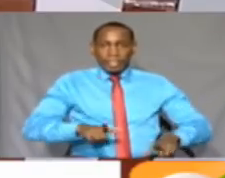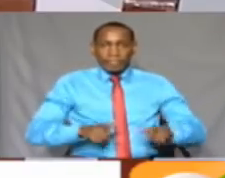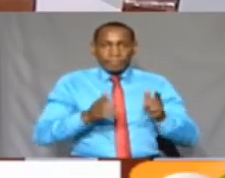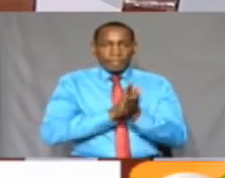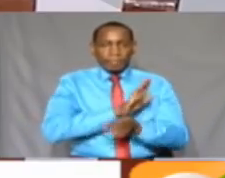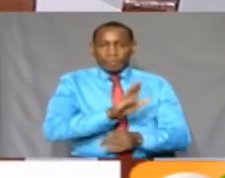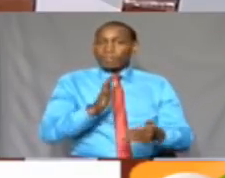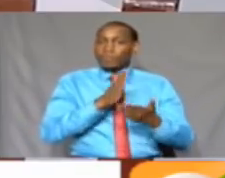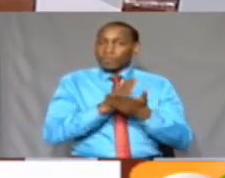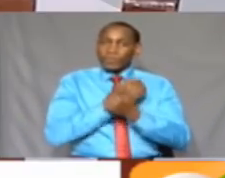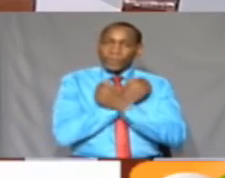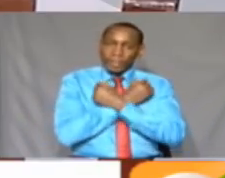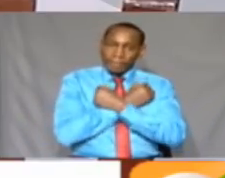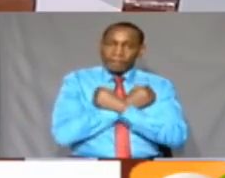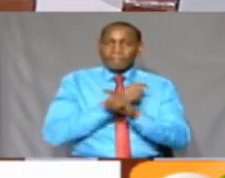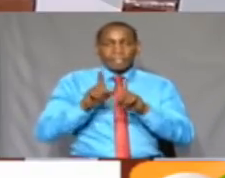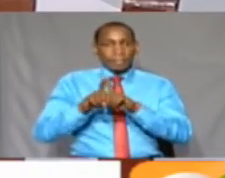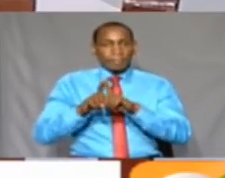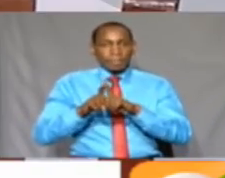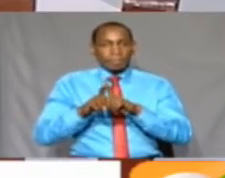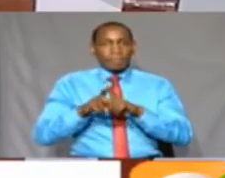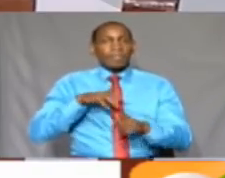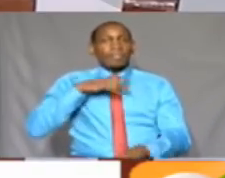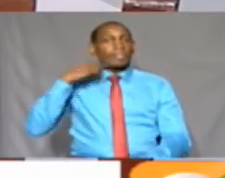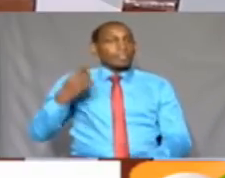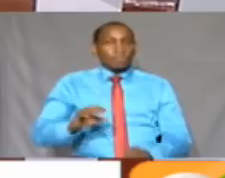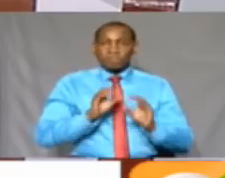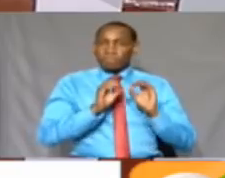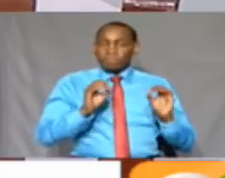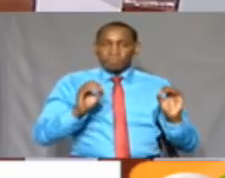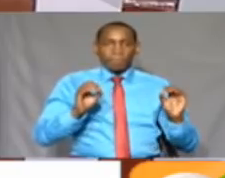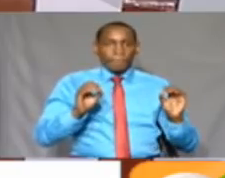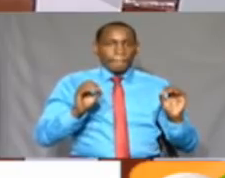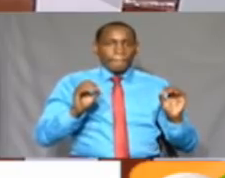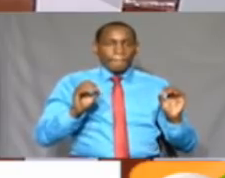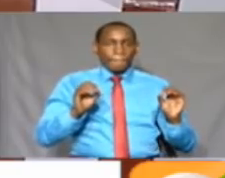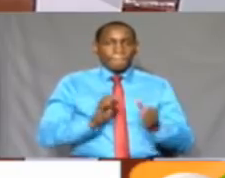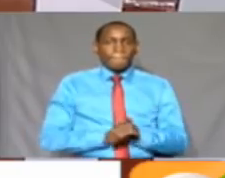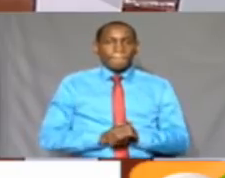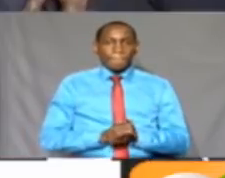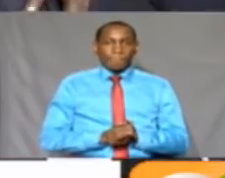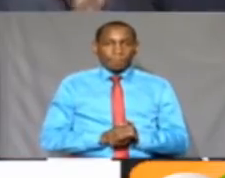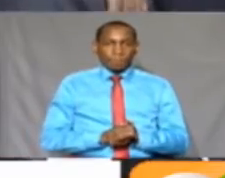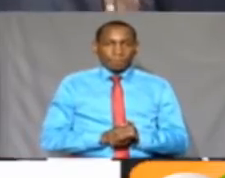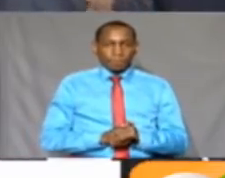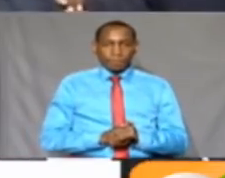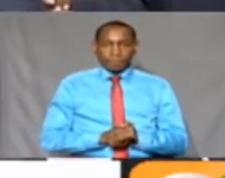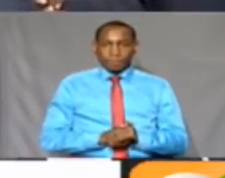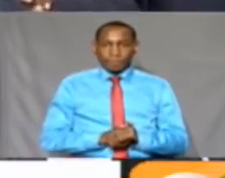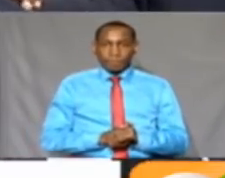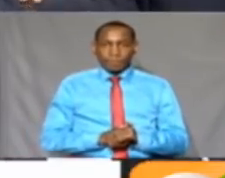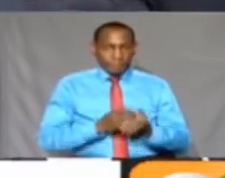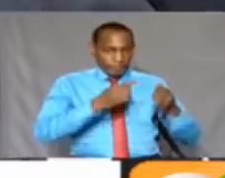very loving, but also I don't joke. Mm. So you will know. I have Utajua. Rules. Utajua. Mm. I don't